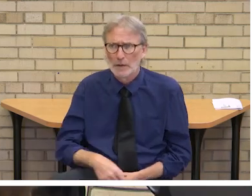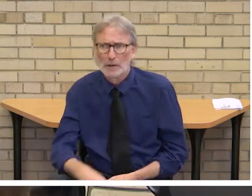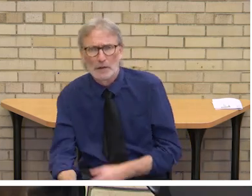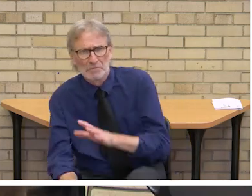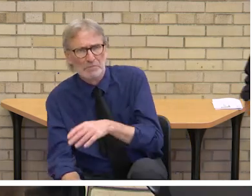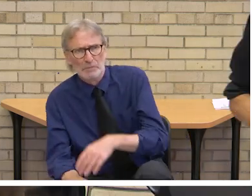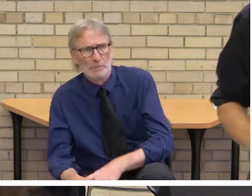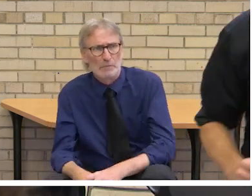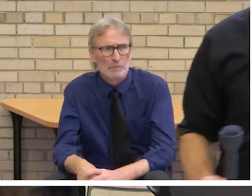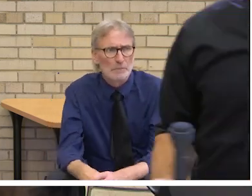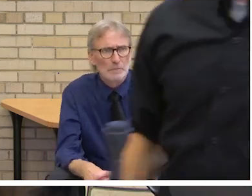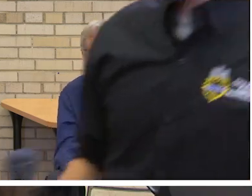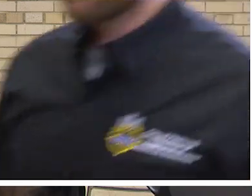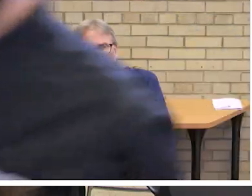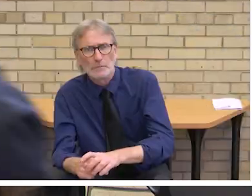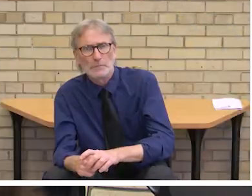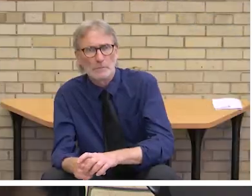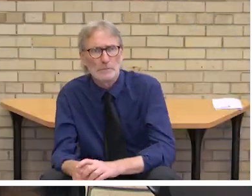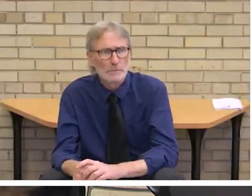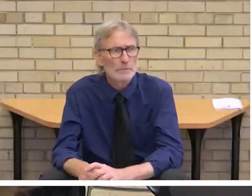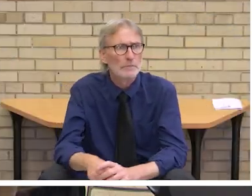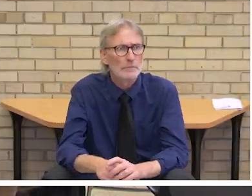Where's Zoom? Yep.